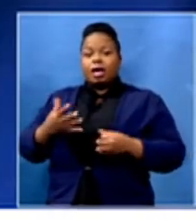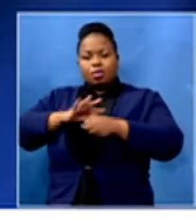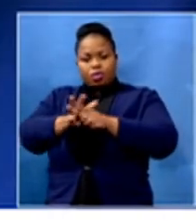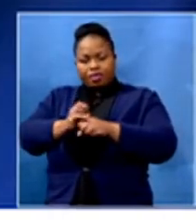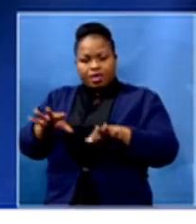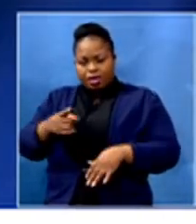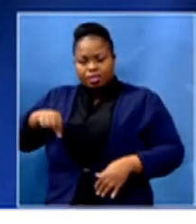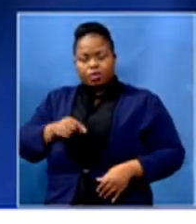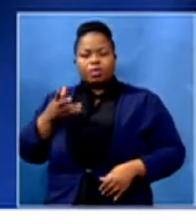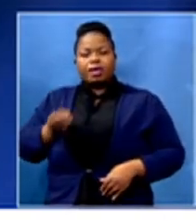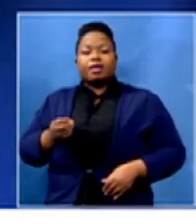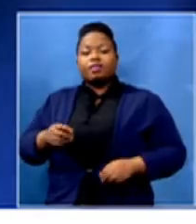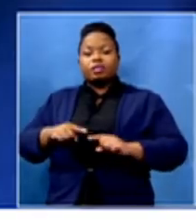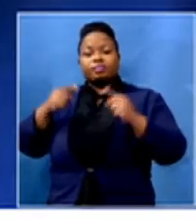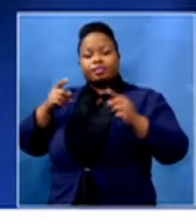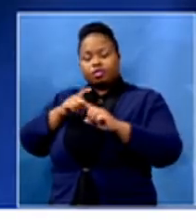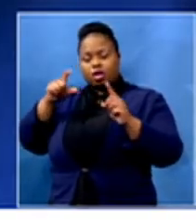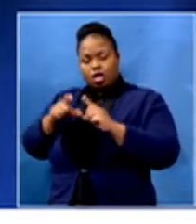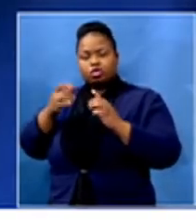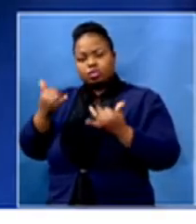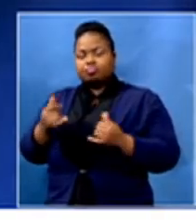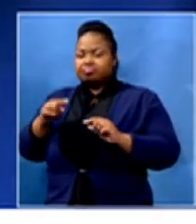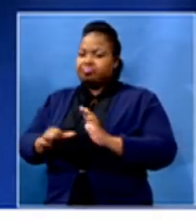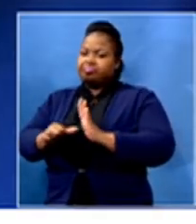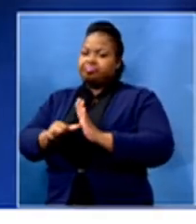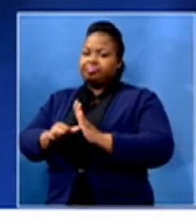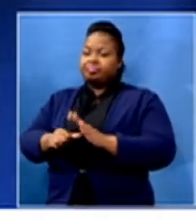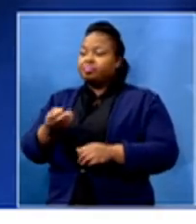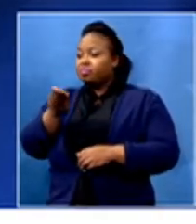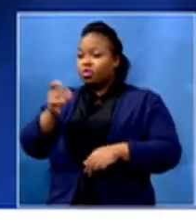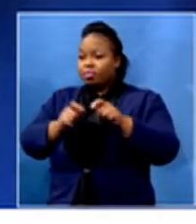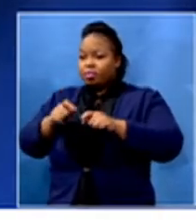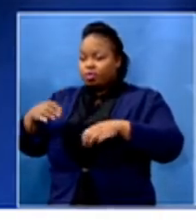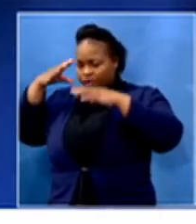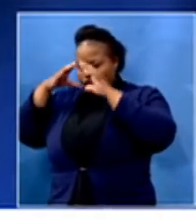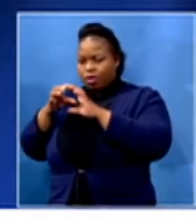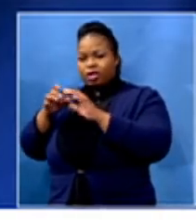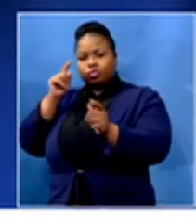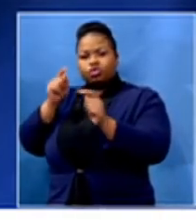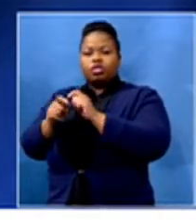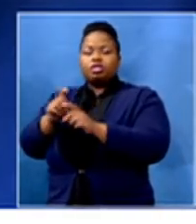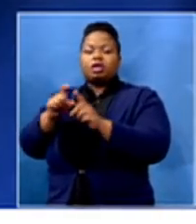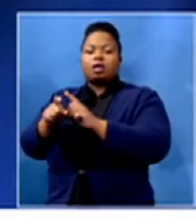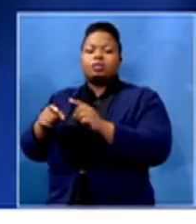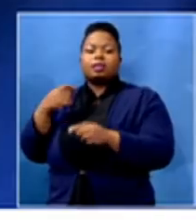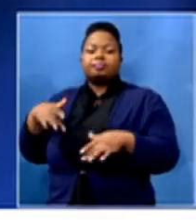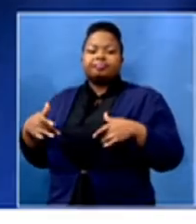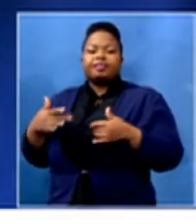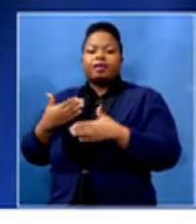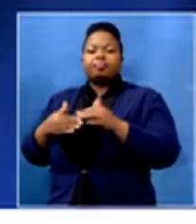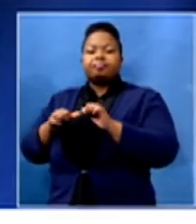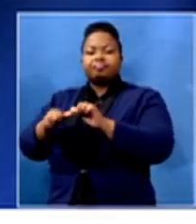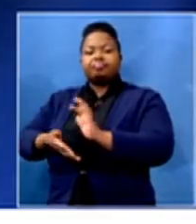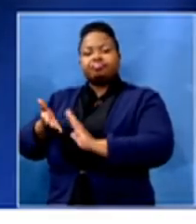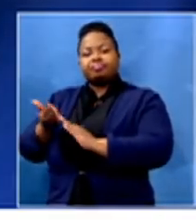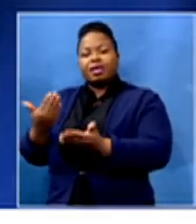a change of culture is going to be important, and only those who focus on changing the culture will be able to survive, because, you know,